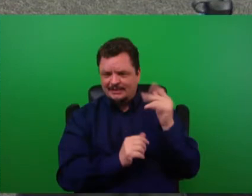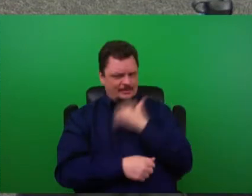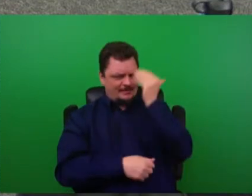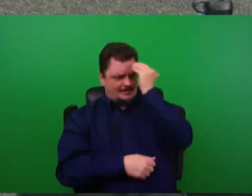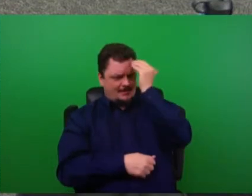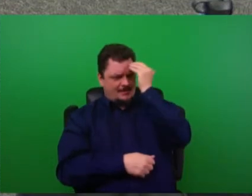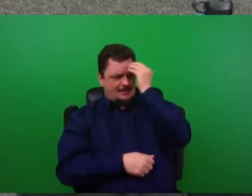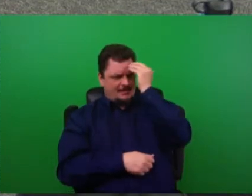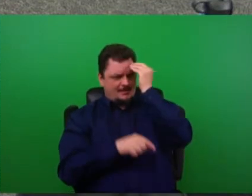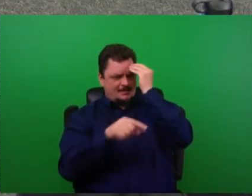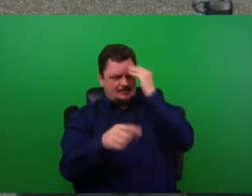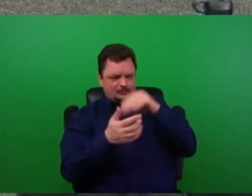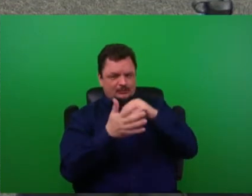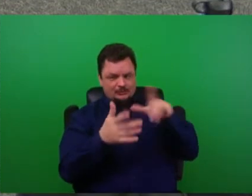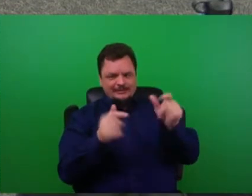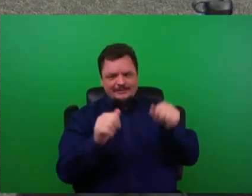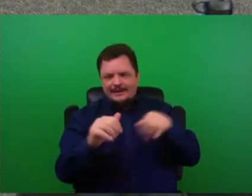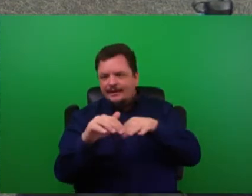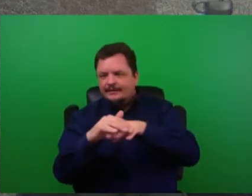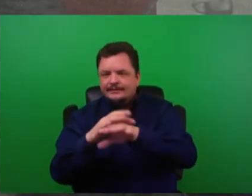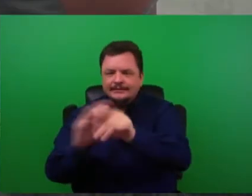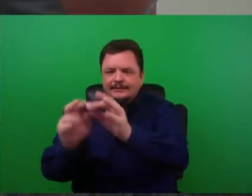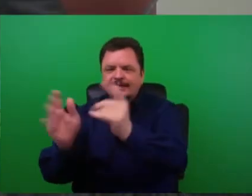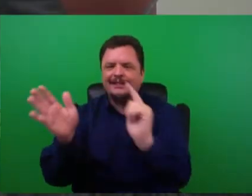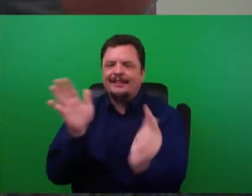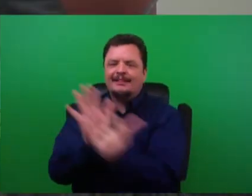you how it ends up in Colorado Springs.